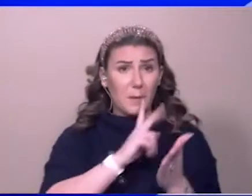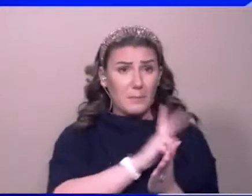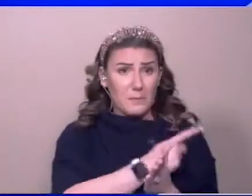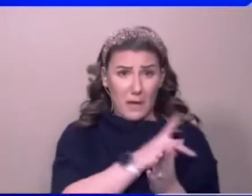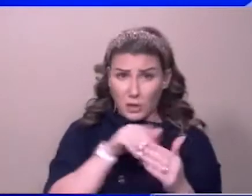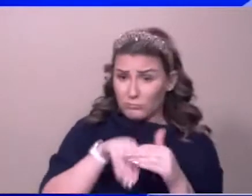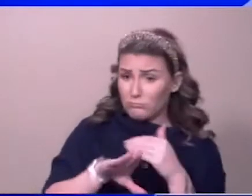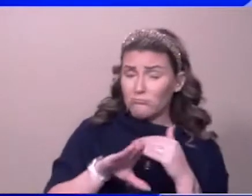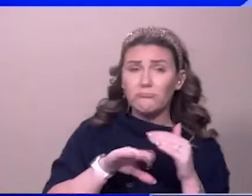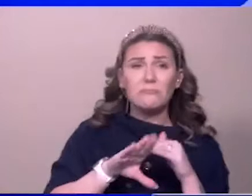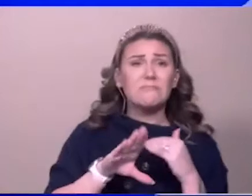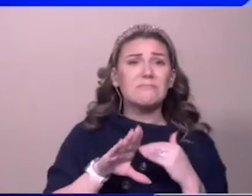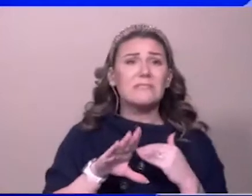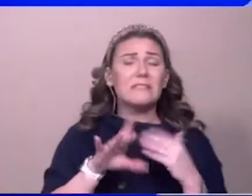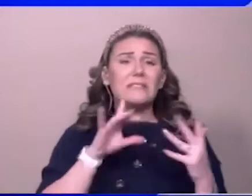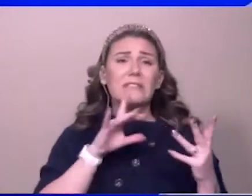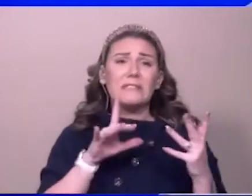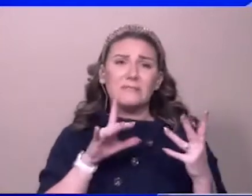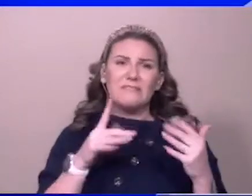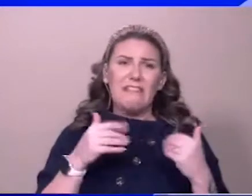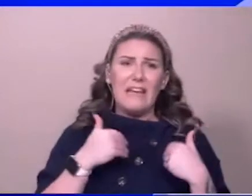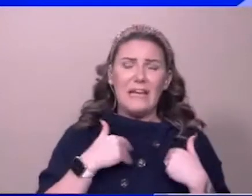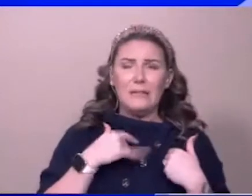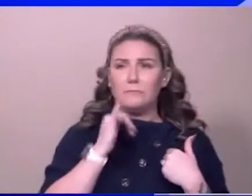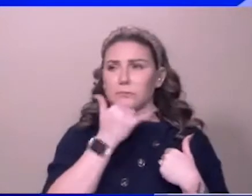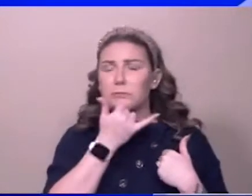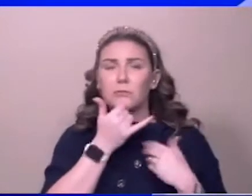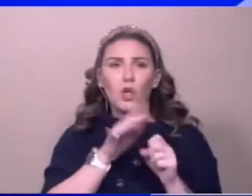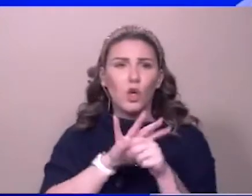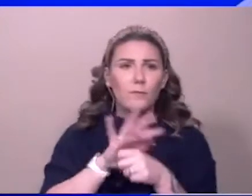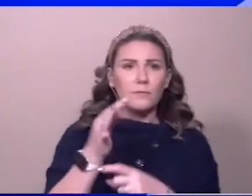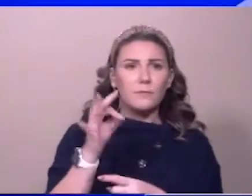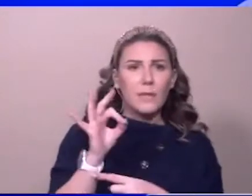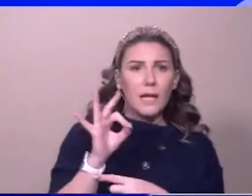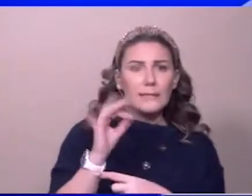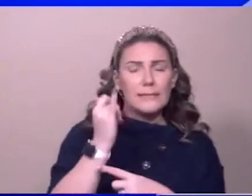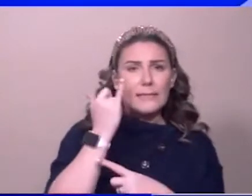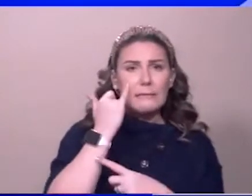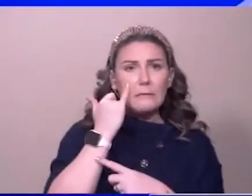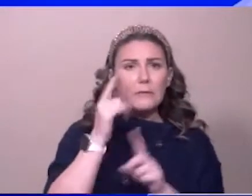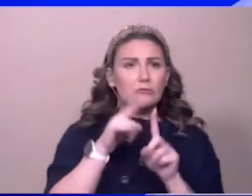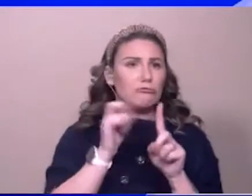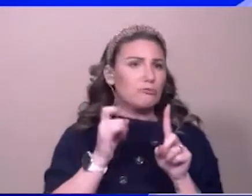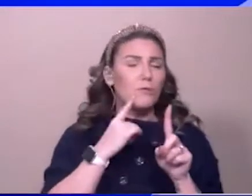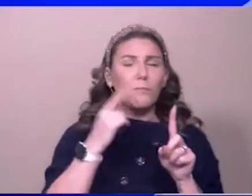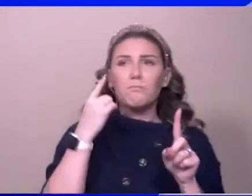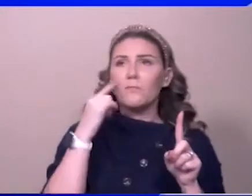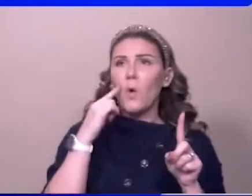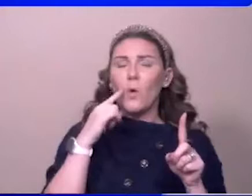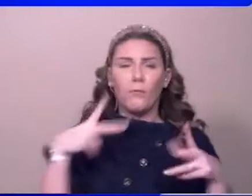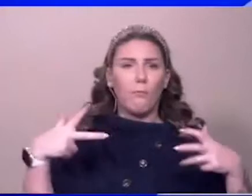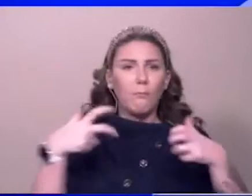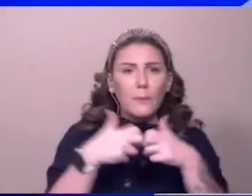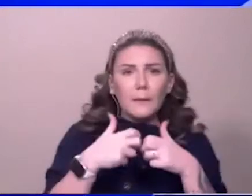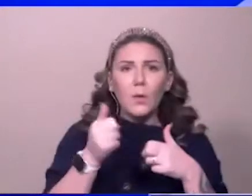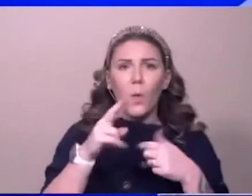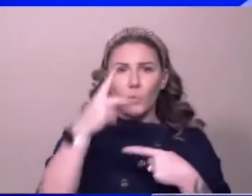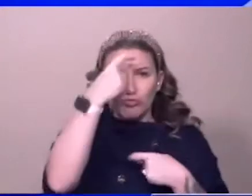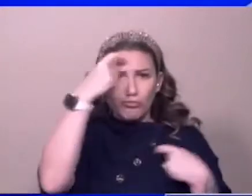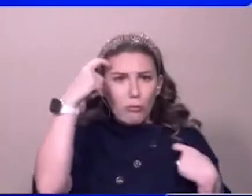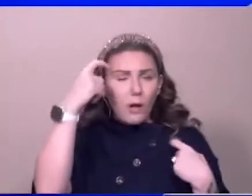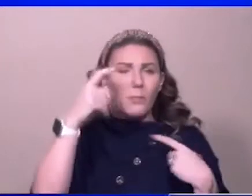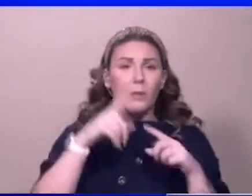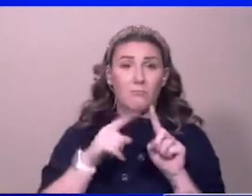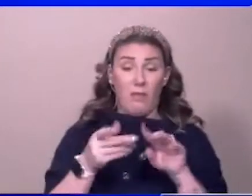they are incidentally found to have COVID-19, whether it's if it's coming in for a car wreck or trauma like that. But these deaths